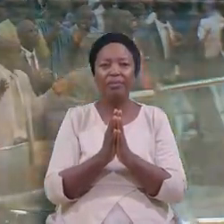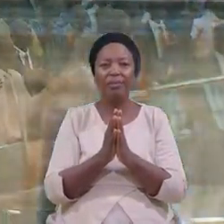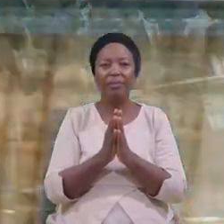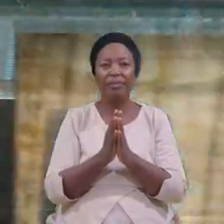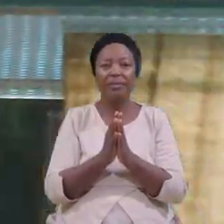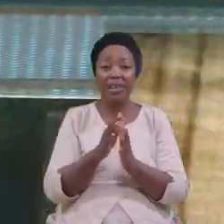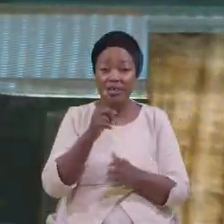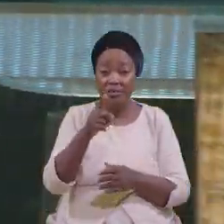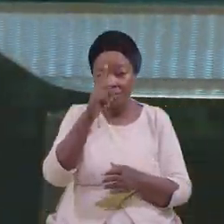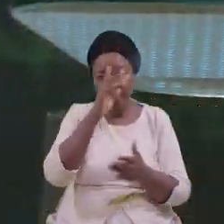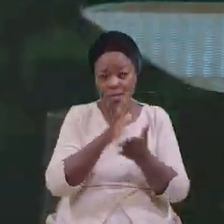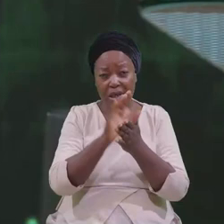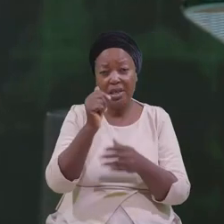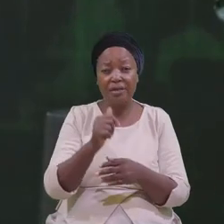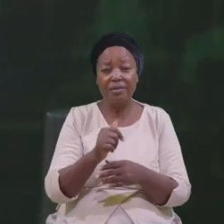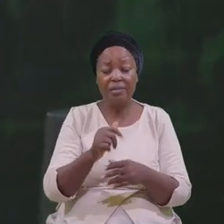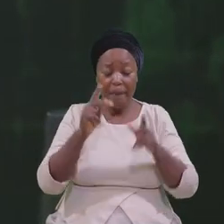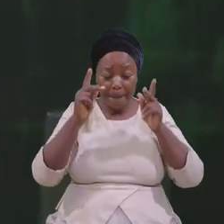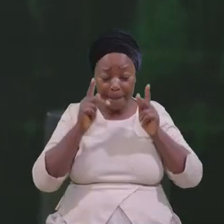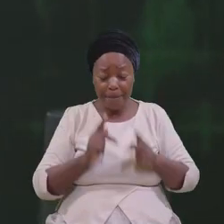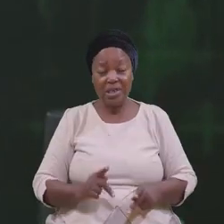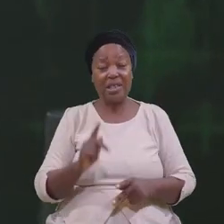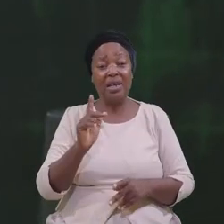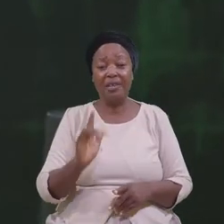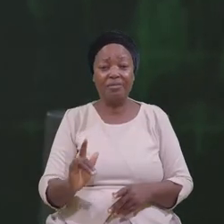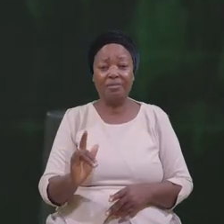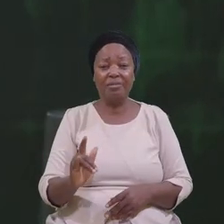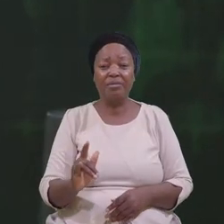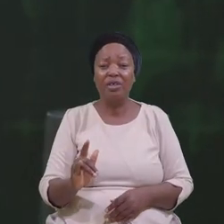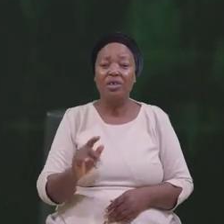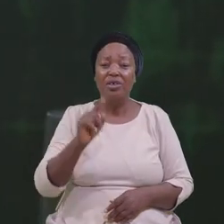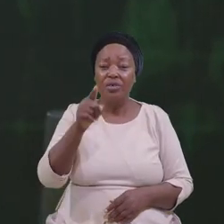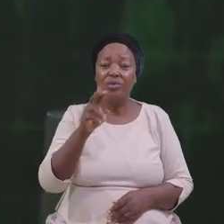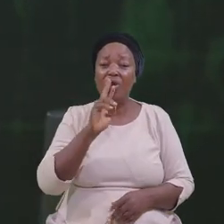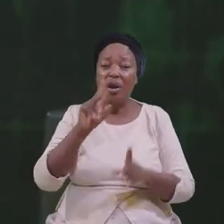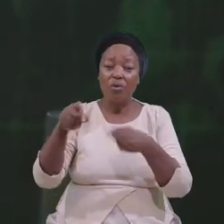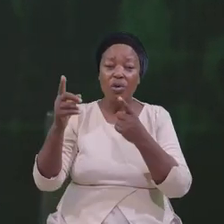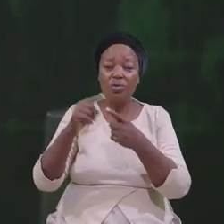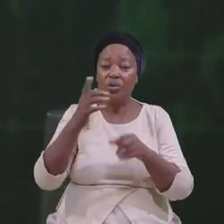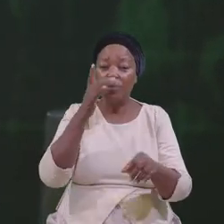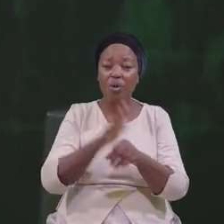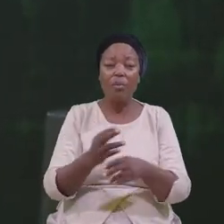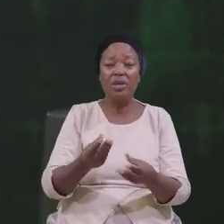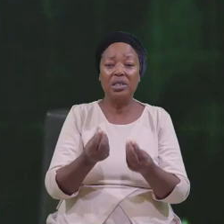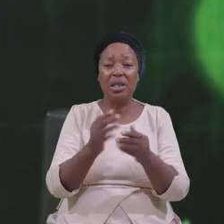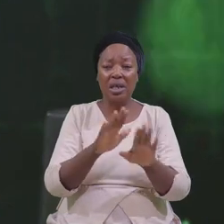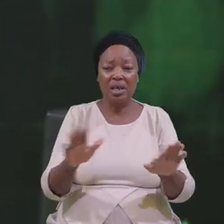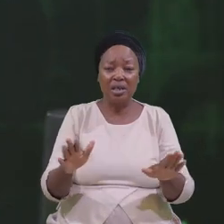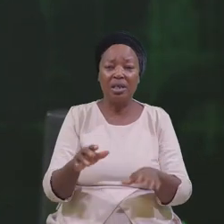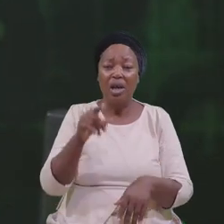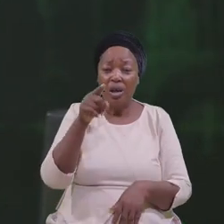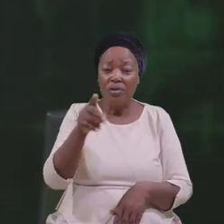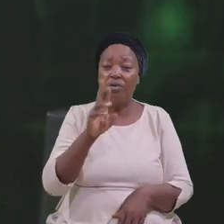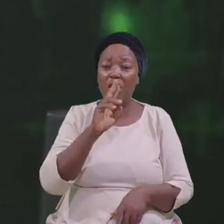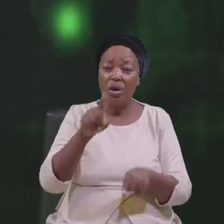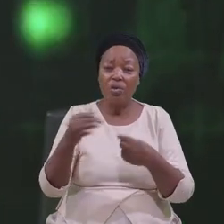You believe personally. You're going to the promised land. You're going